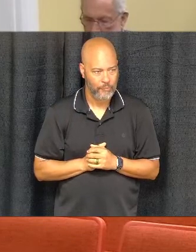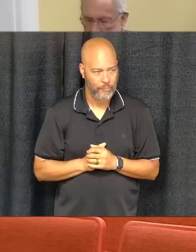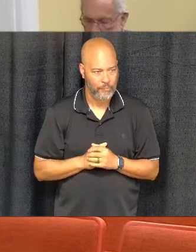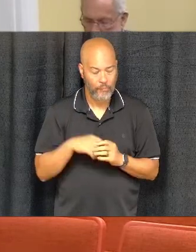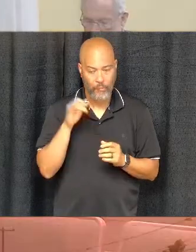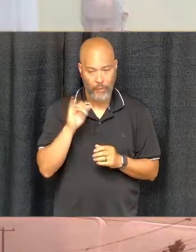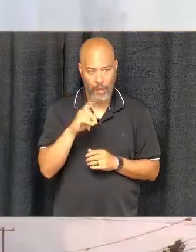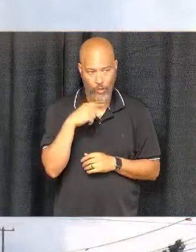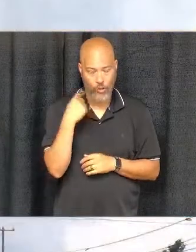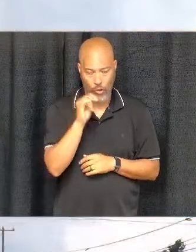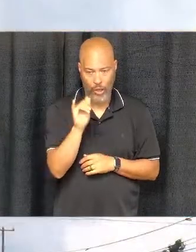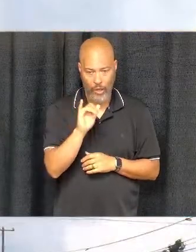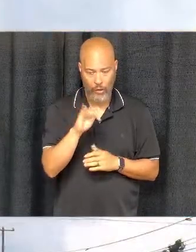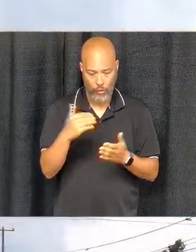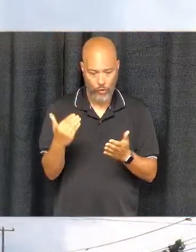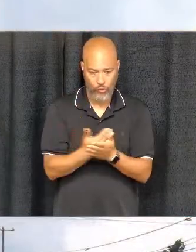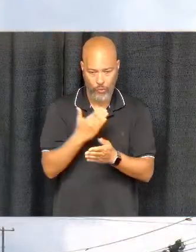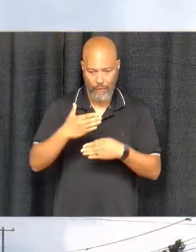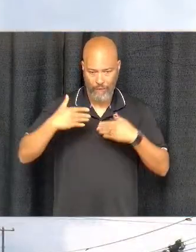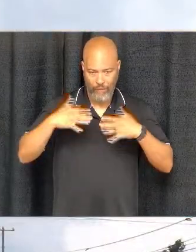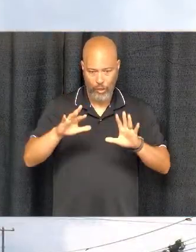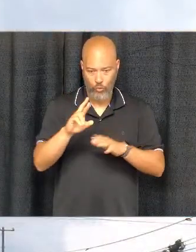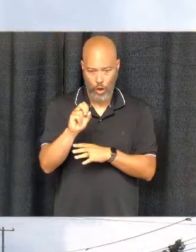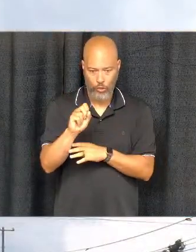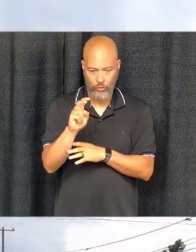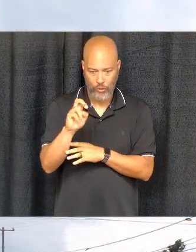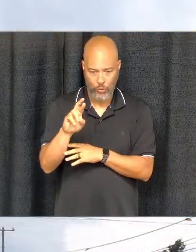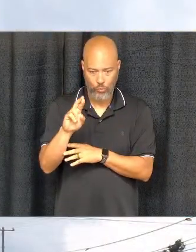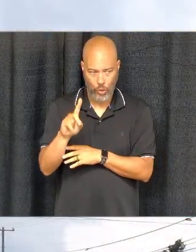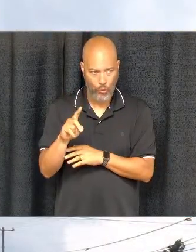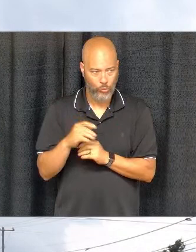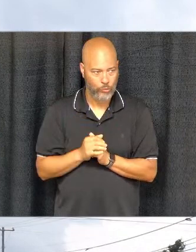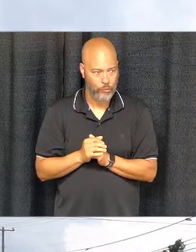Here's the property on the newly finished Rossview Road out there.